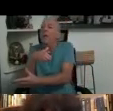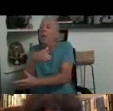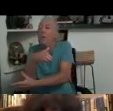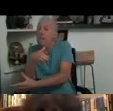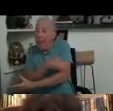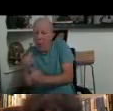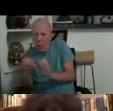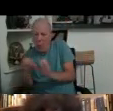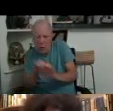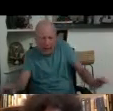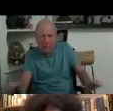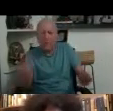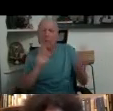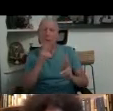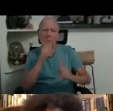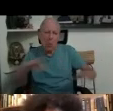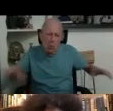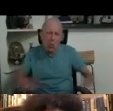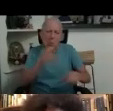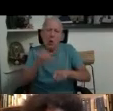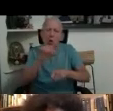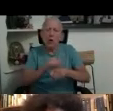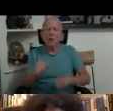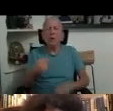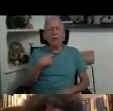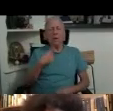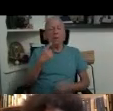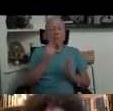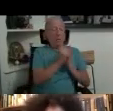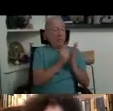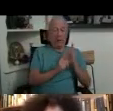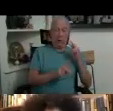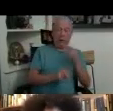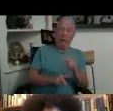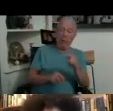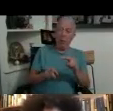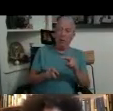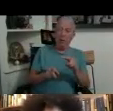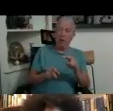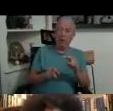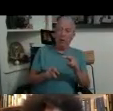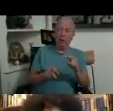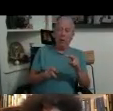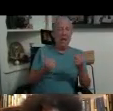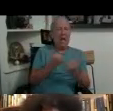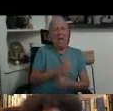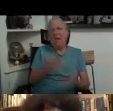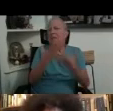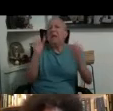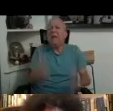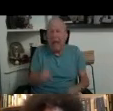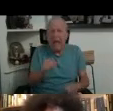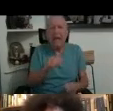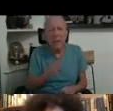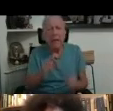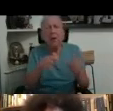actually doing the work. Legally, when we think about it, really anything can be a co op if they operate under